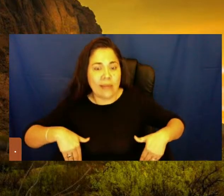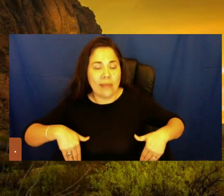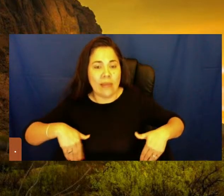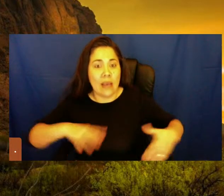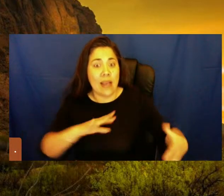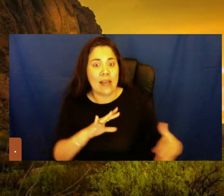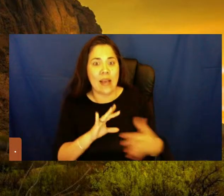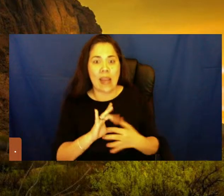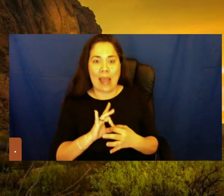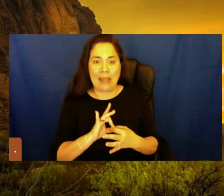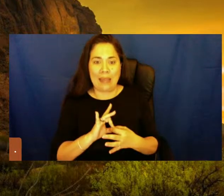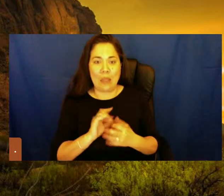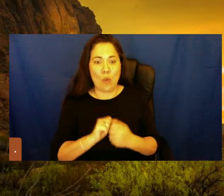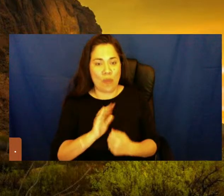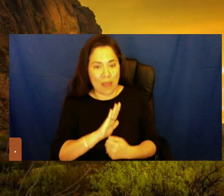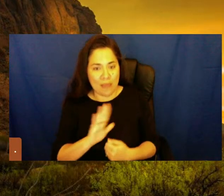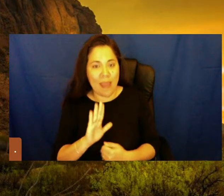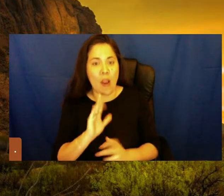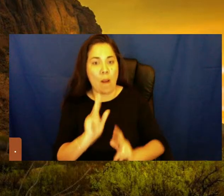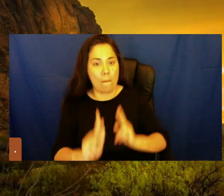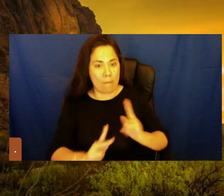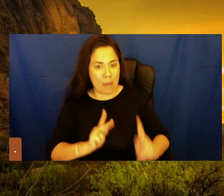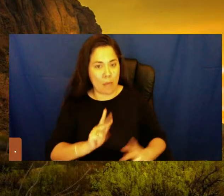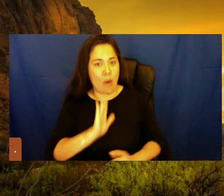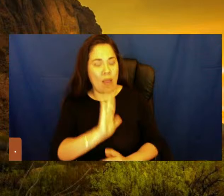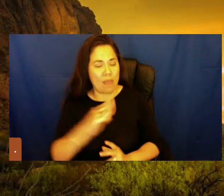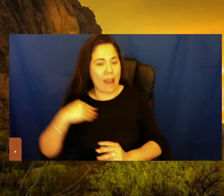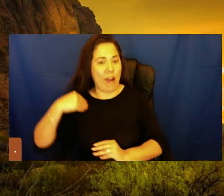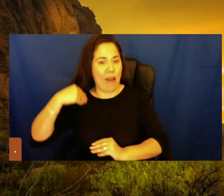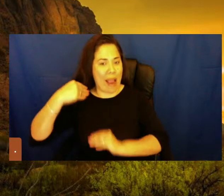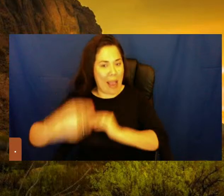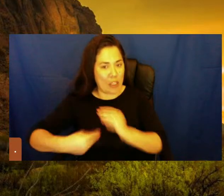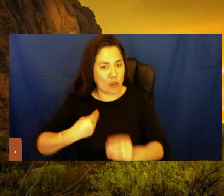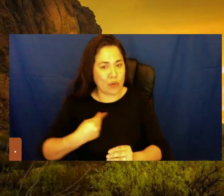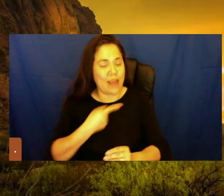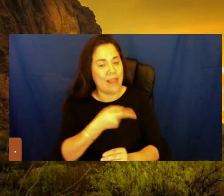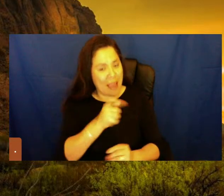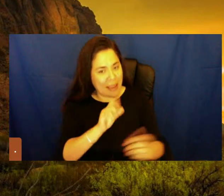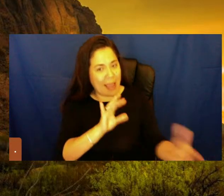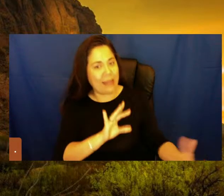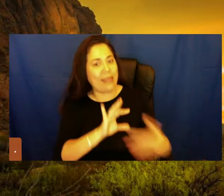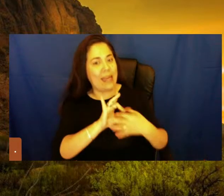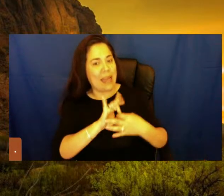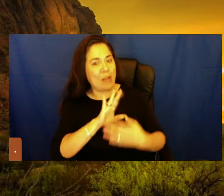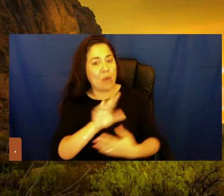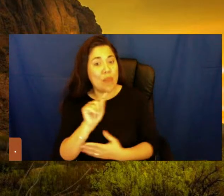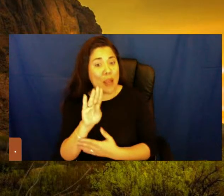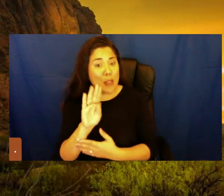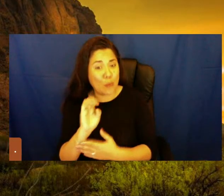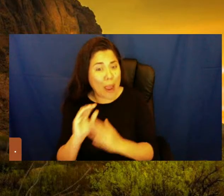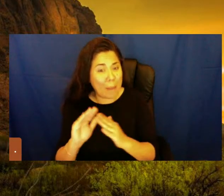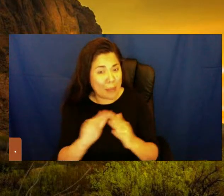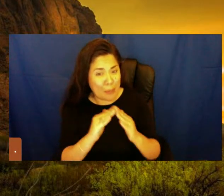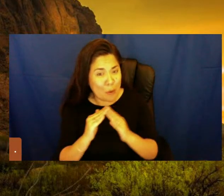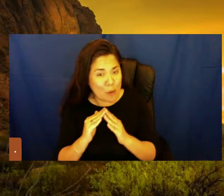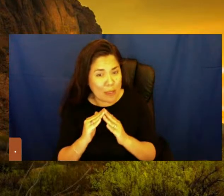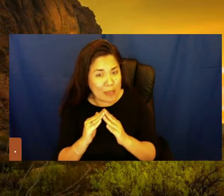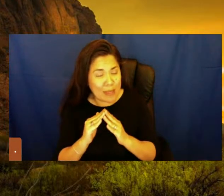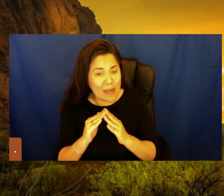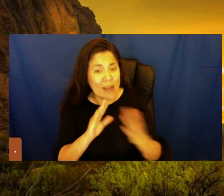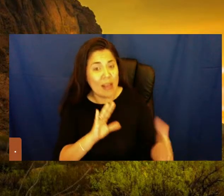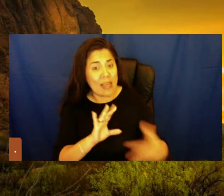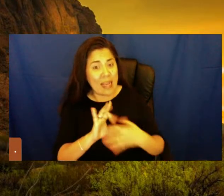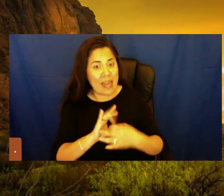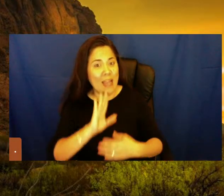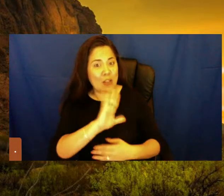connect once again to their ancestry, connect once again to their tribal community, to their